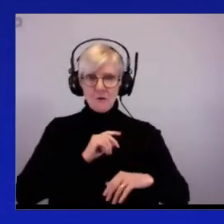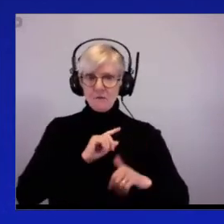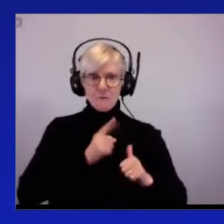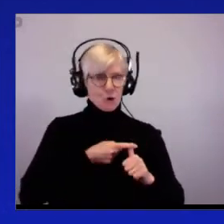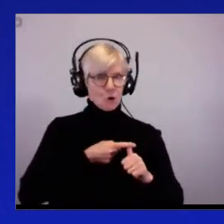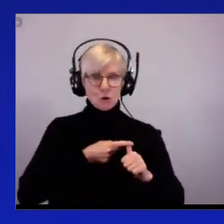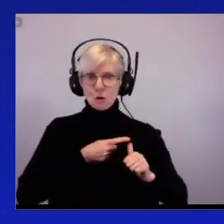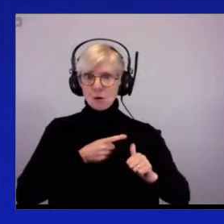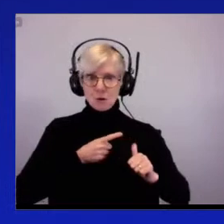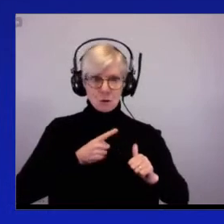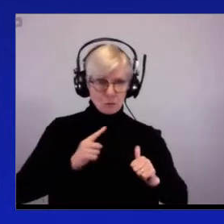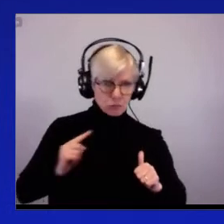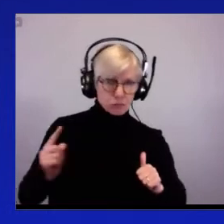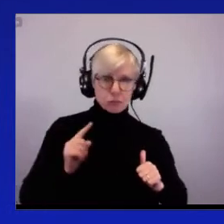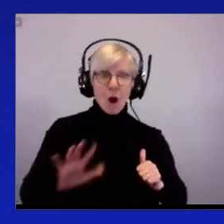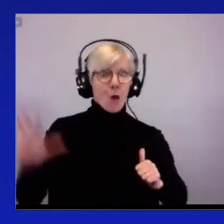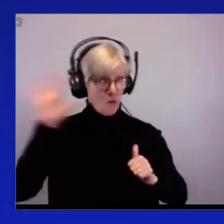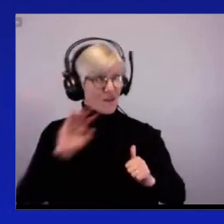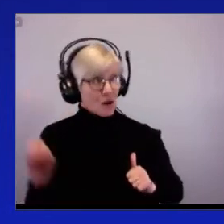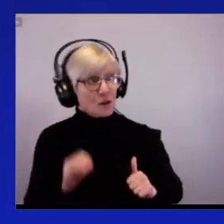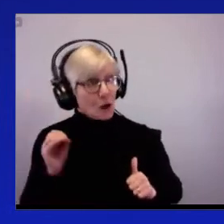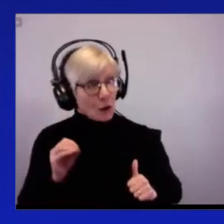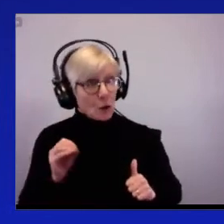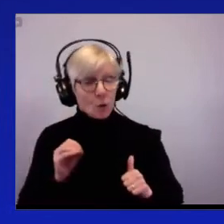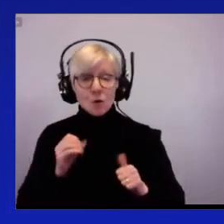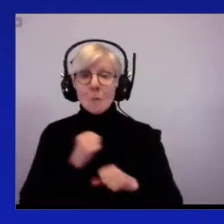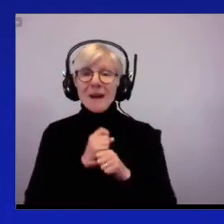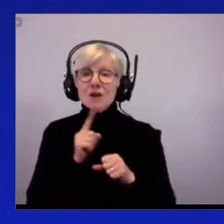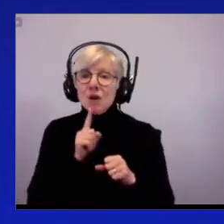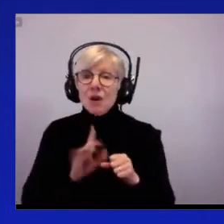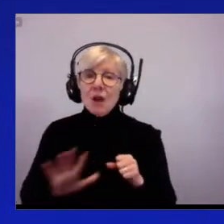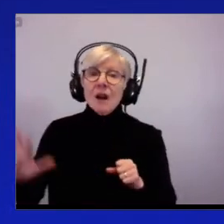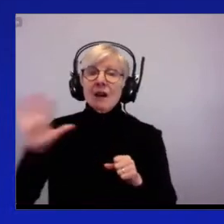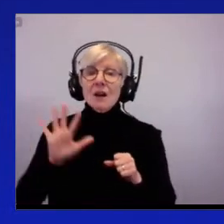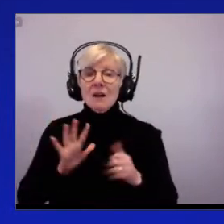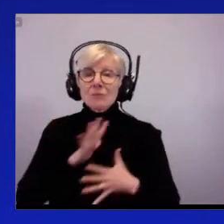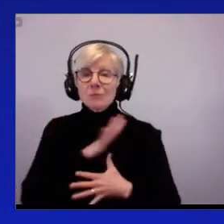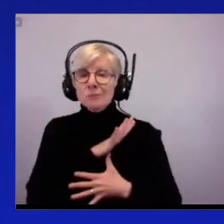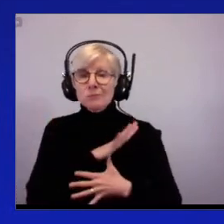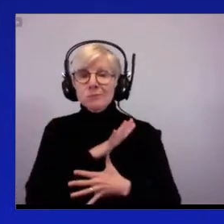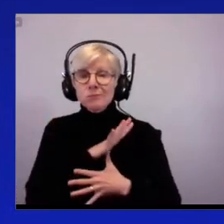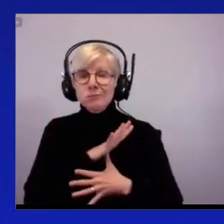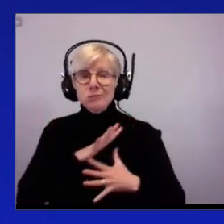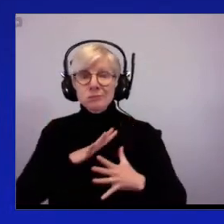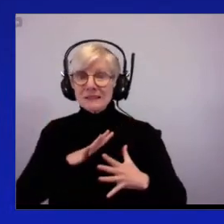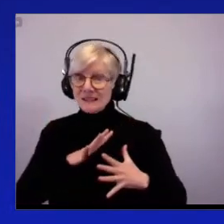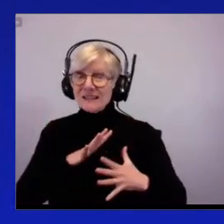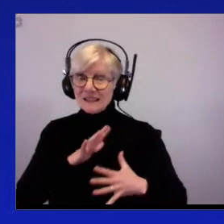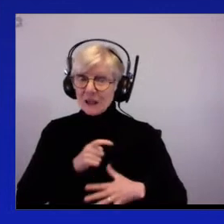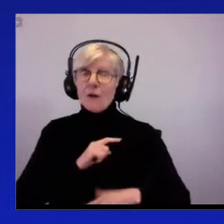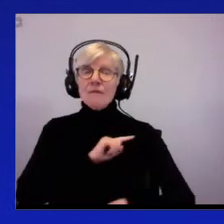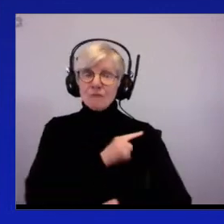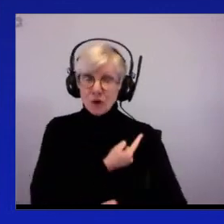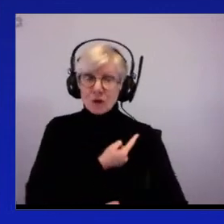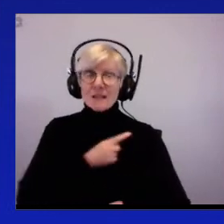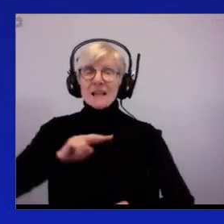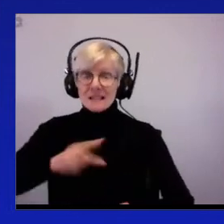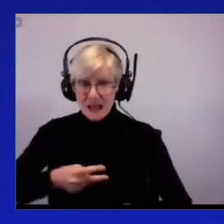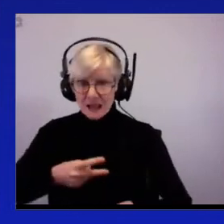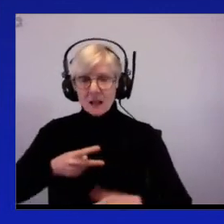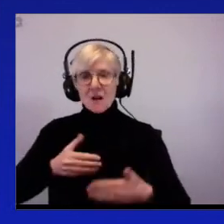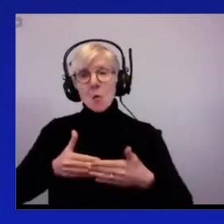across the province, to make sure that all the people who receive their first dose receive the second dose by that 42